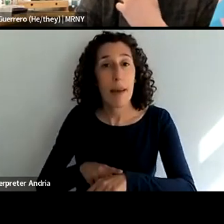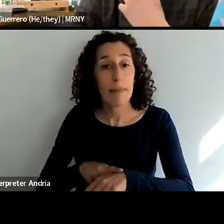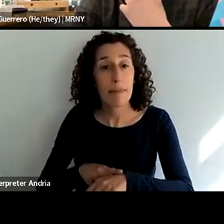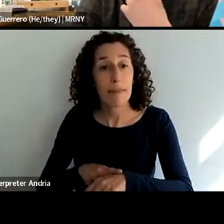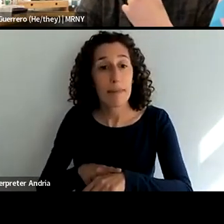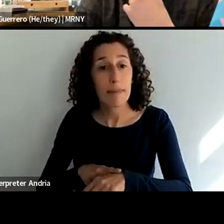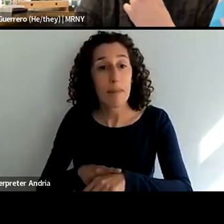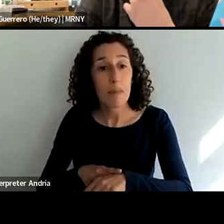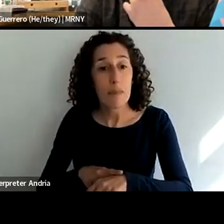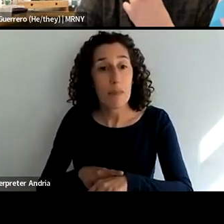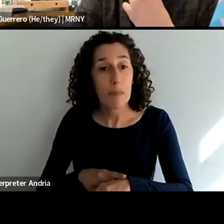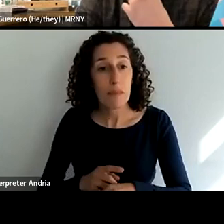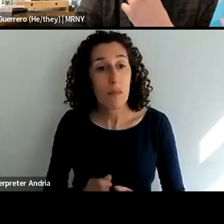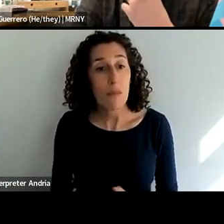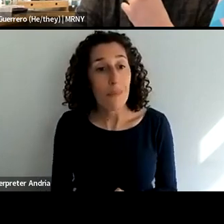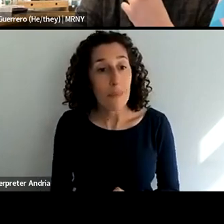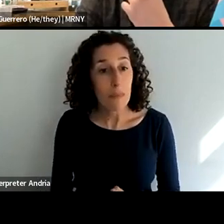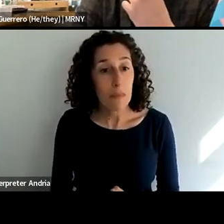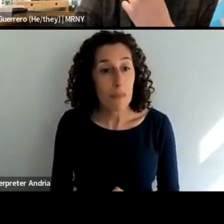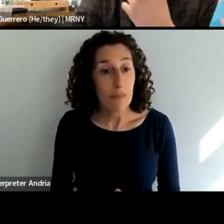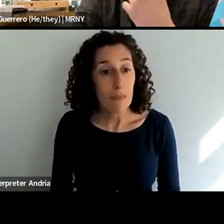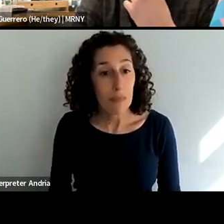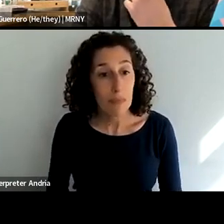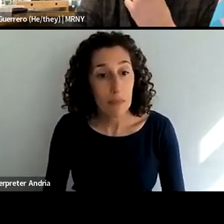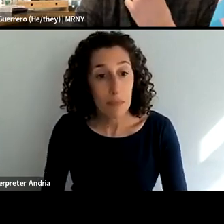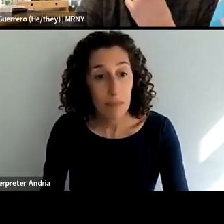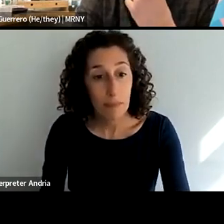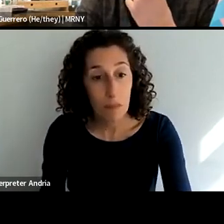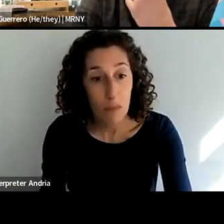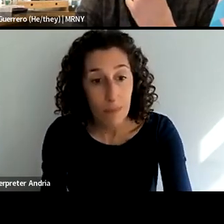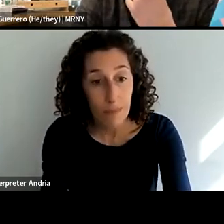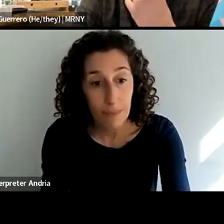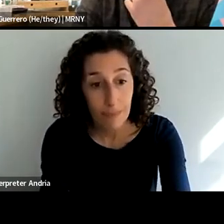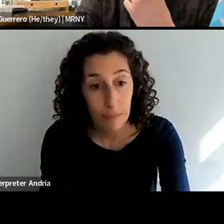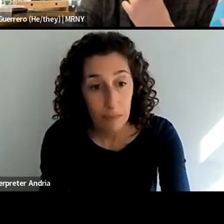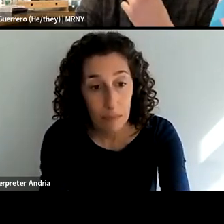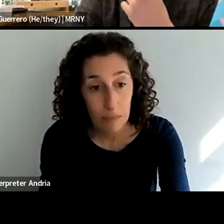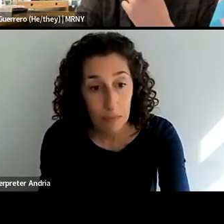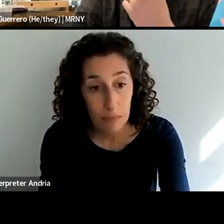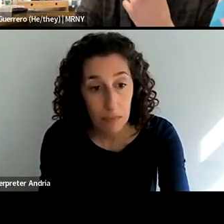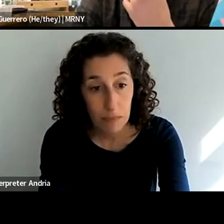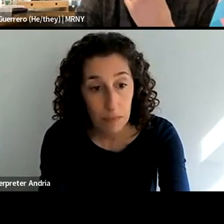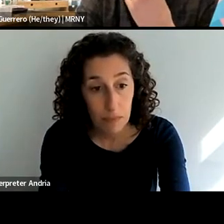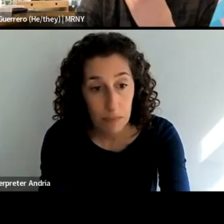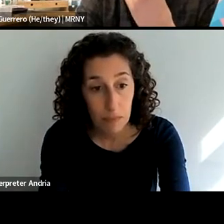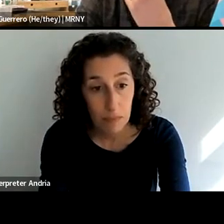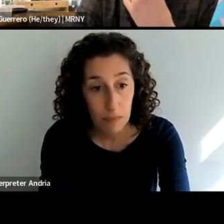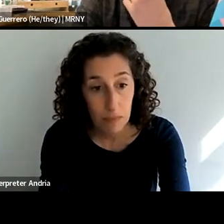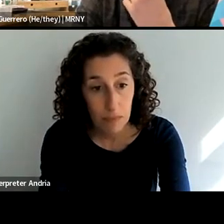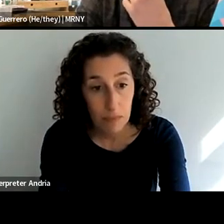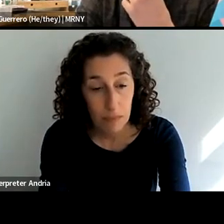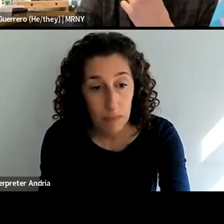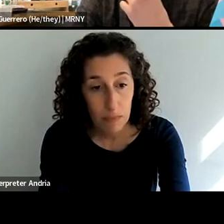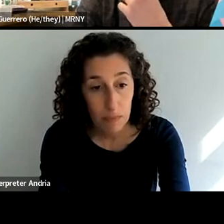historically in my society, we just transition genders and we call ourselves male or female and we're done.